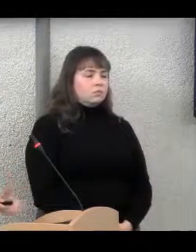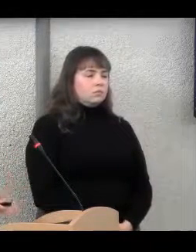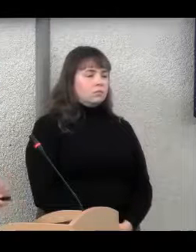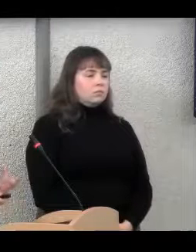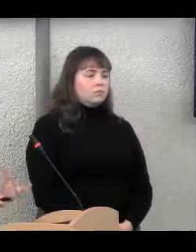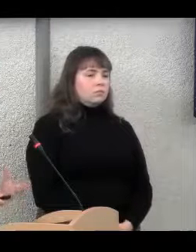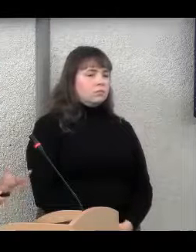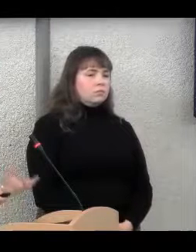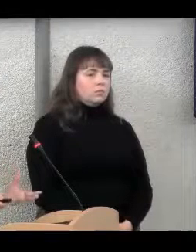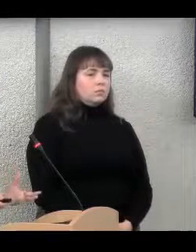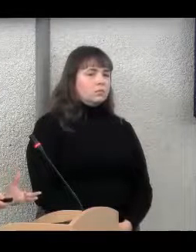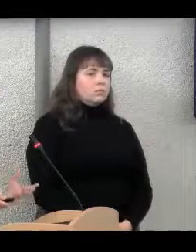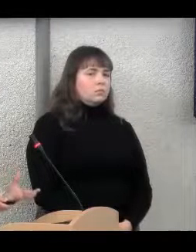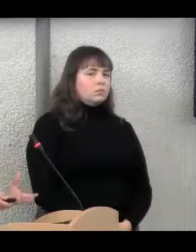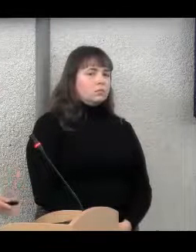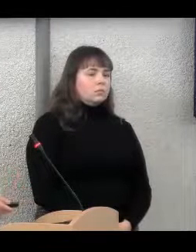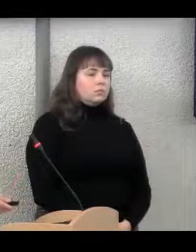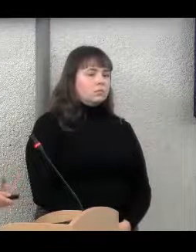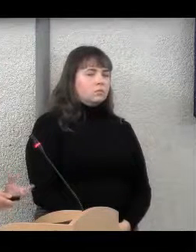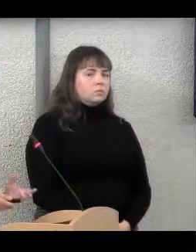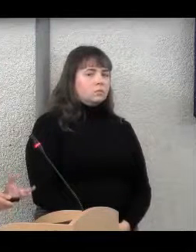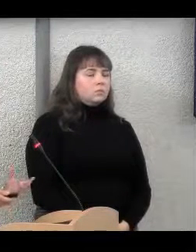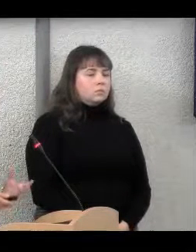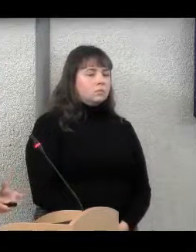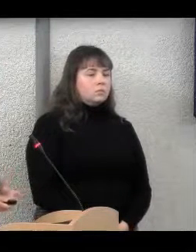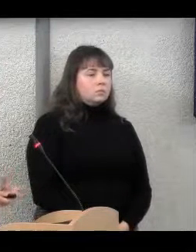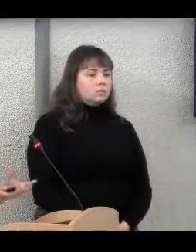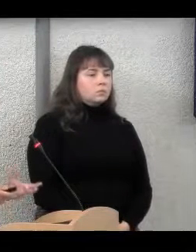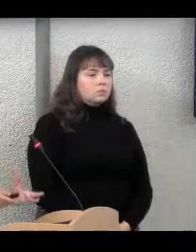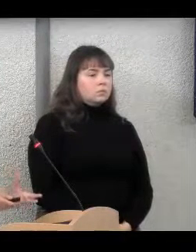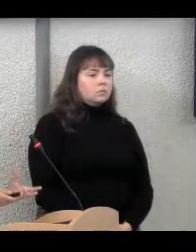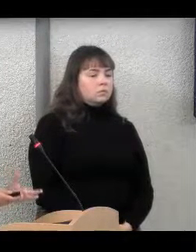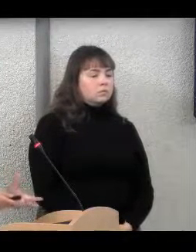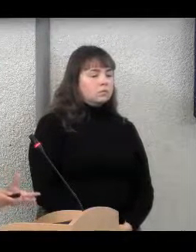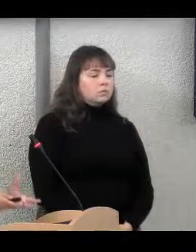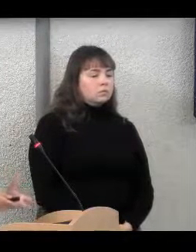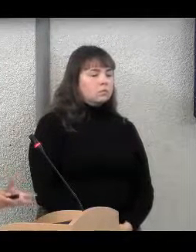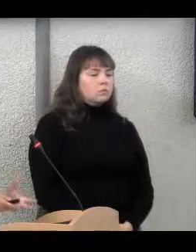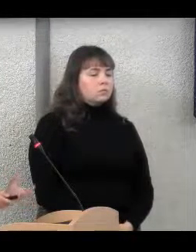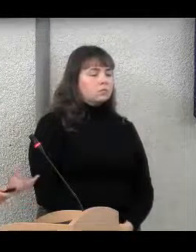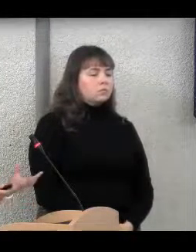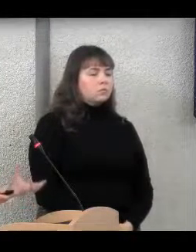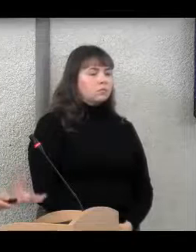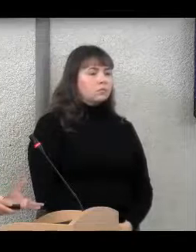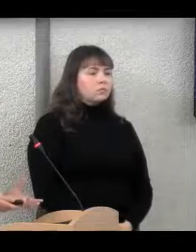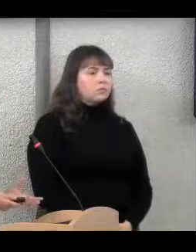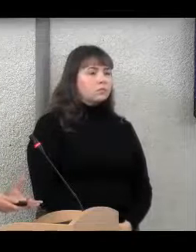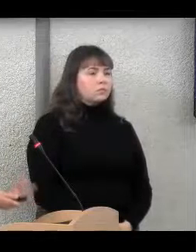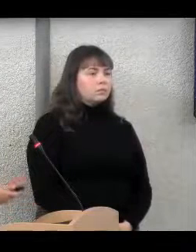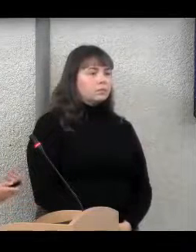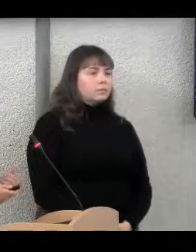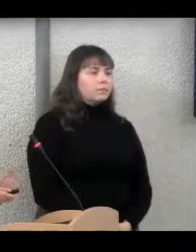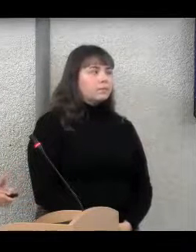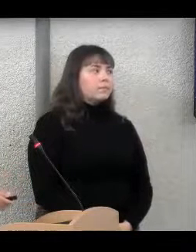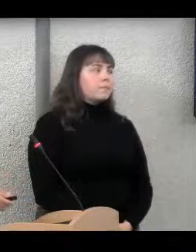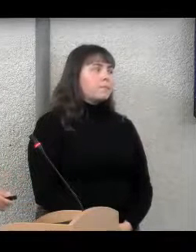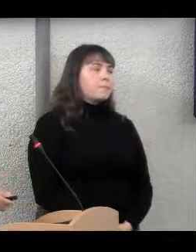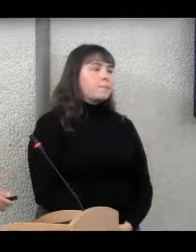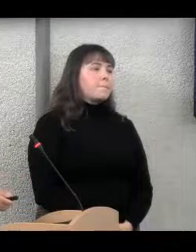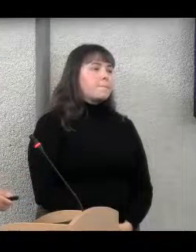order to inform the colleagues at the Ministry of Agriculture as well as the other relevant stakeholders here in Lithuania, we